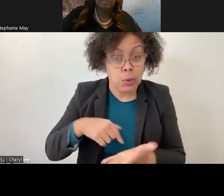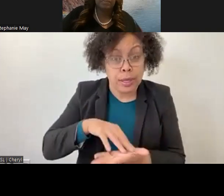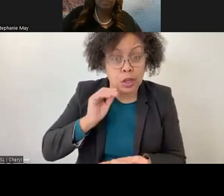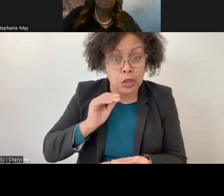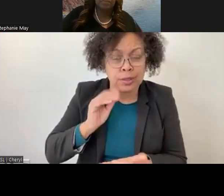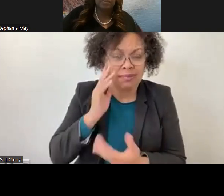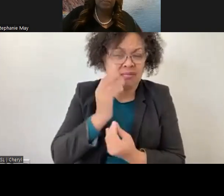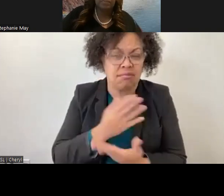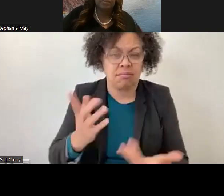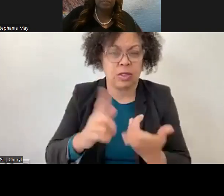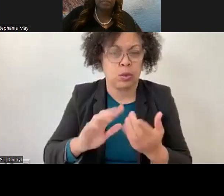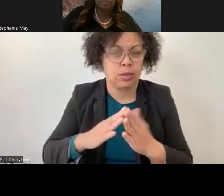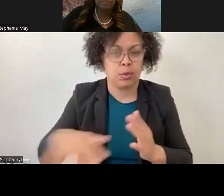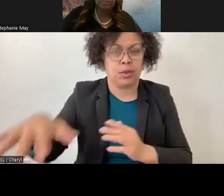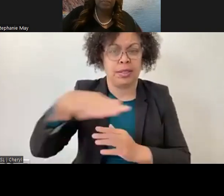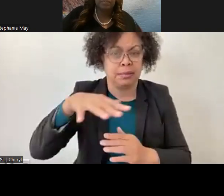That was my